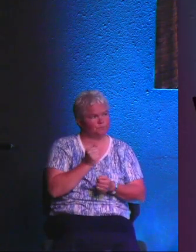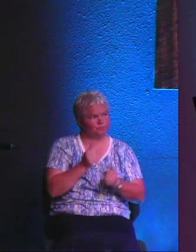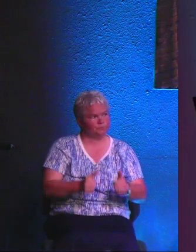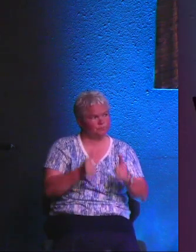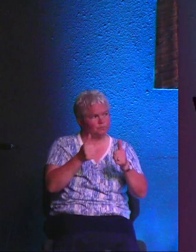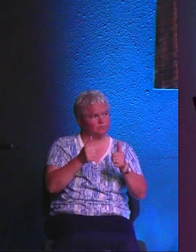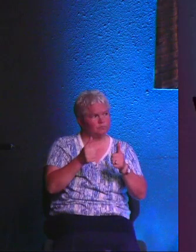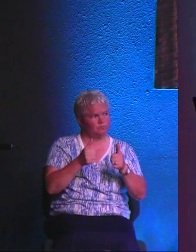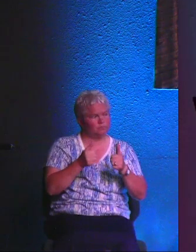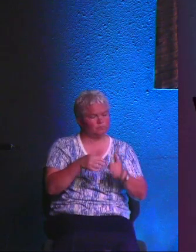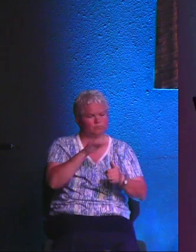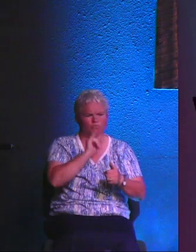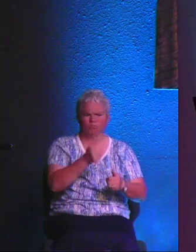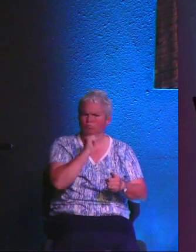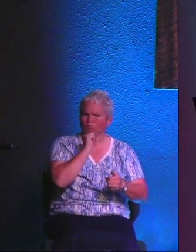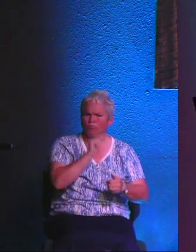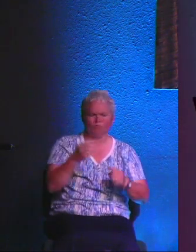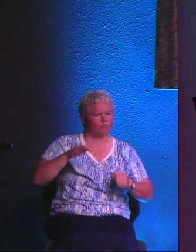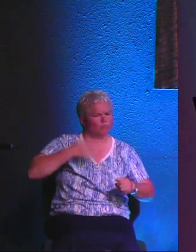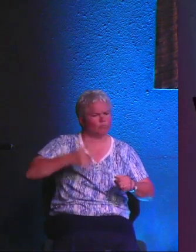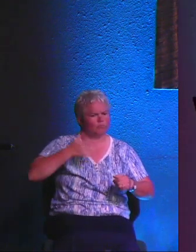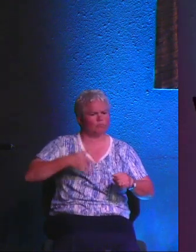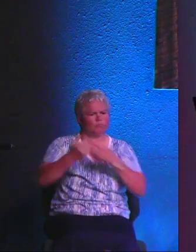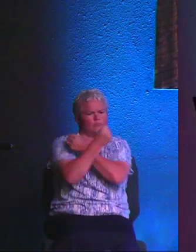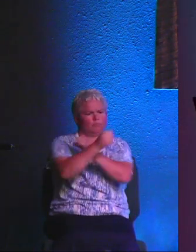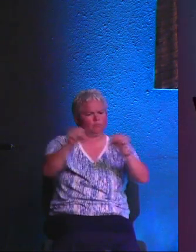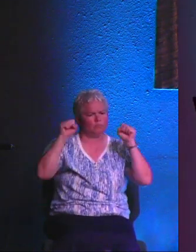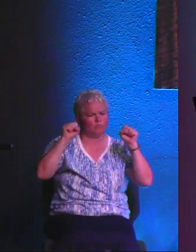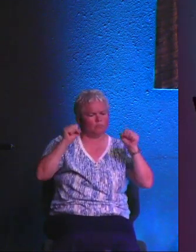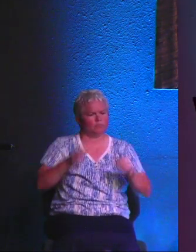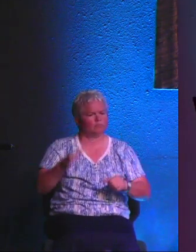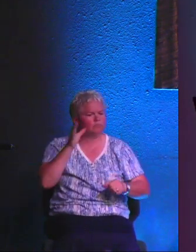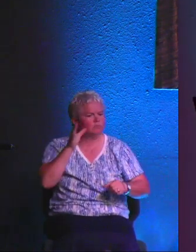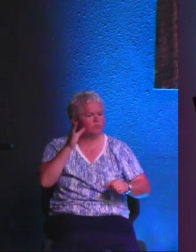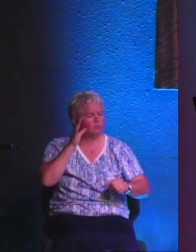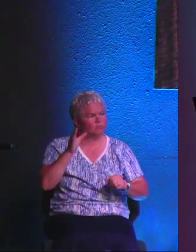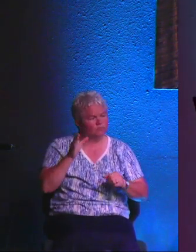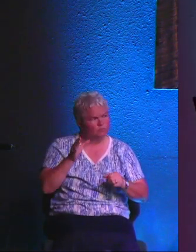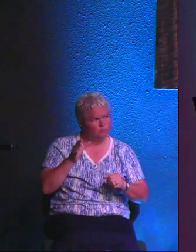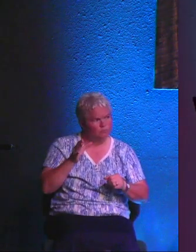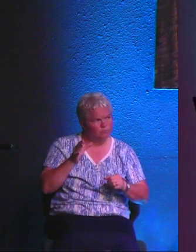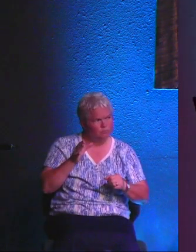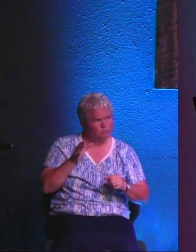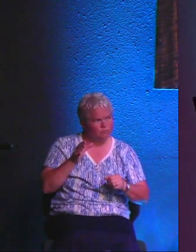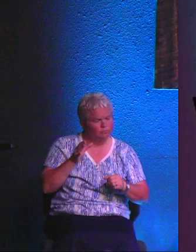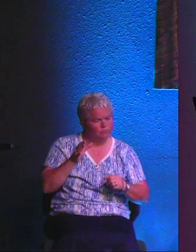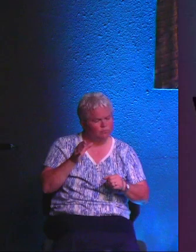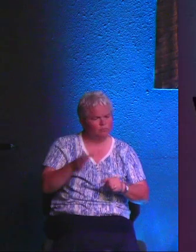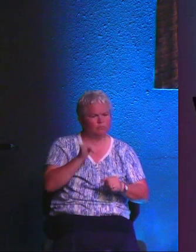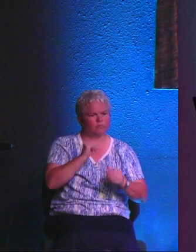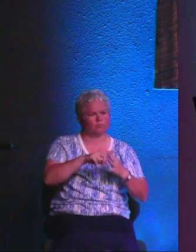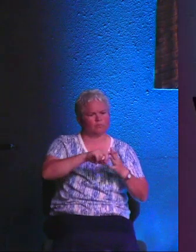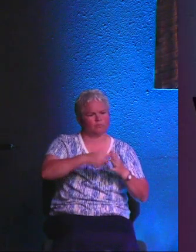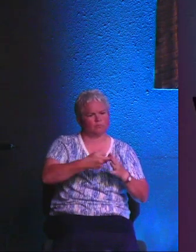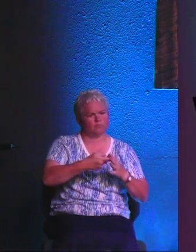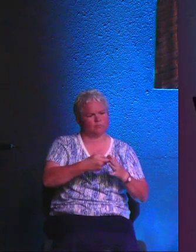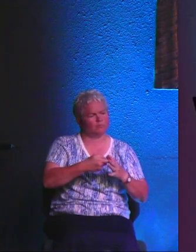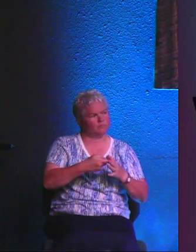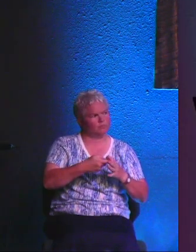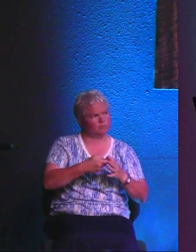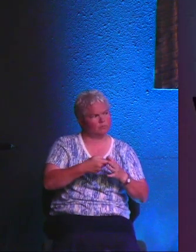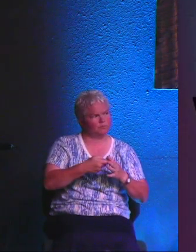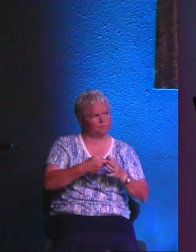life. I didn't feel safe anymore. My mom started gambling and leaving me home alone. I started doing whatever I